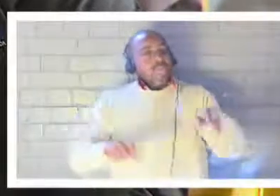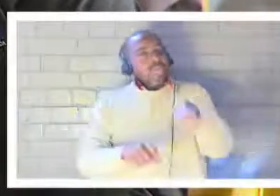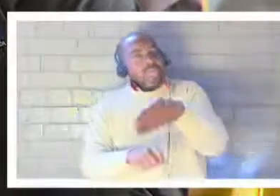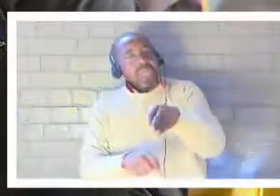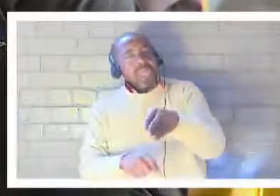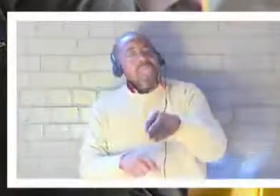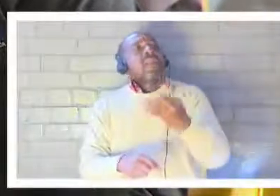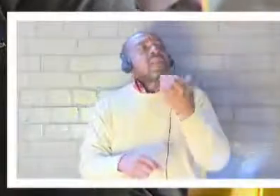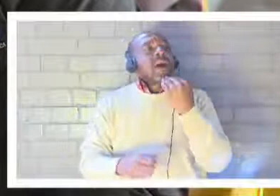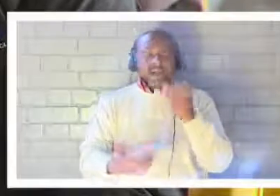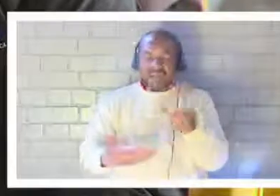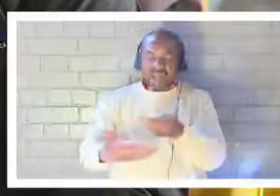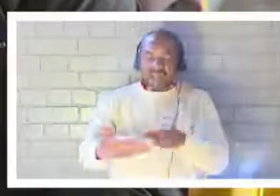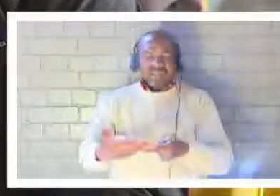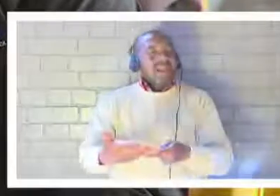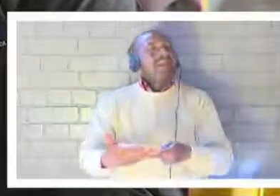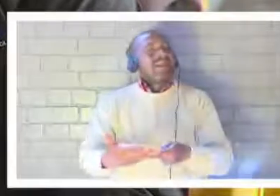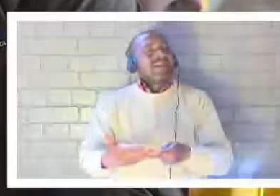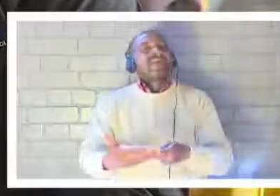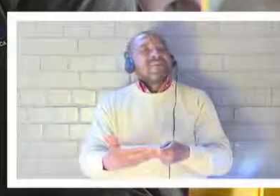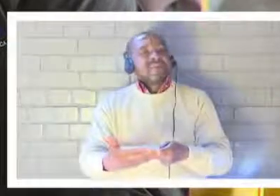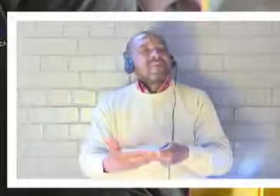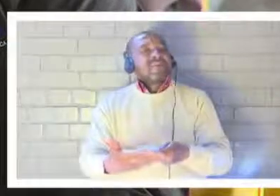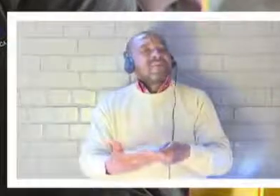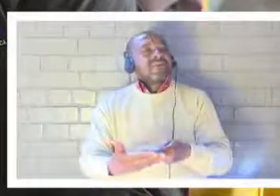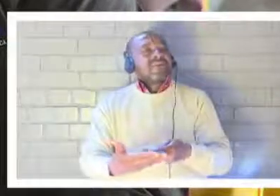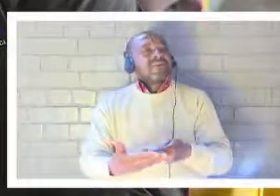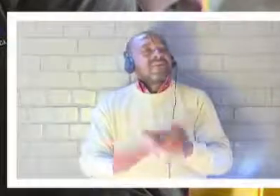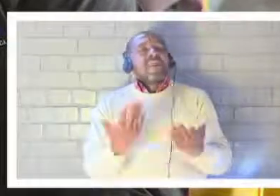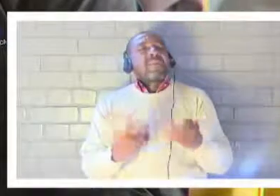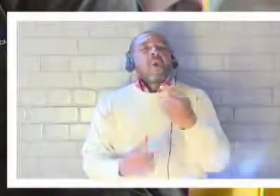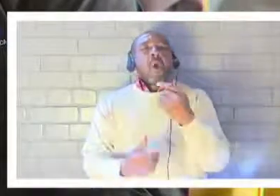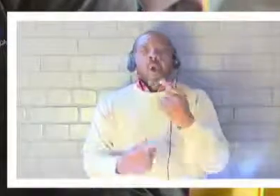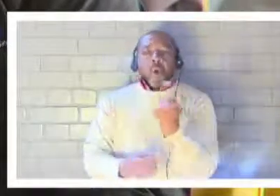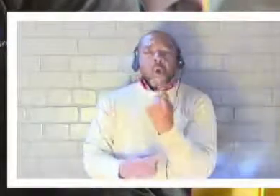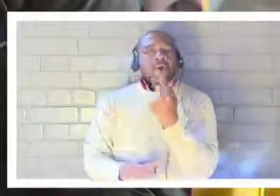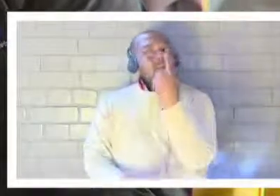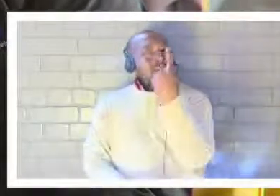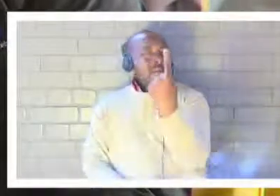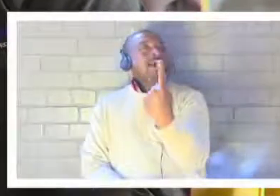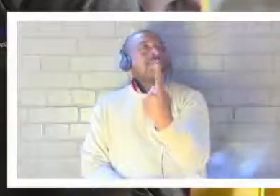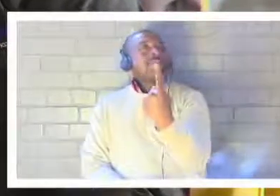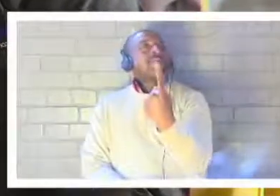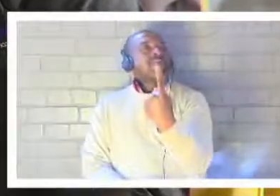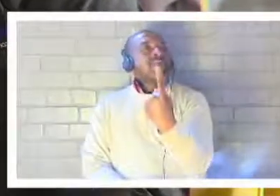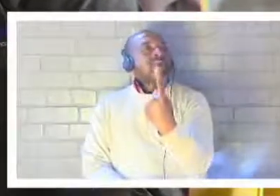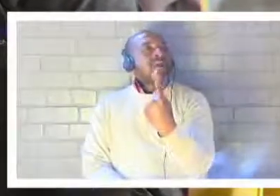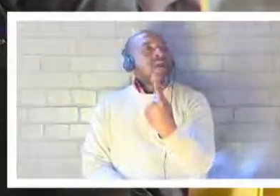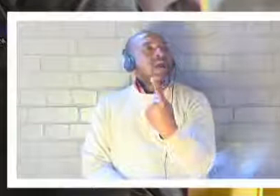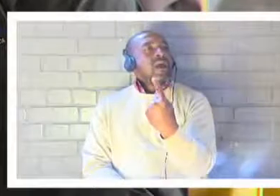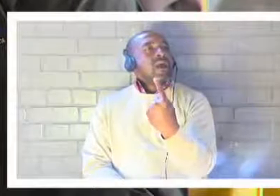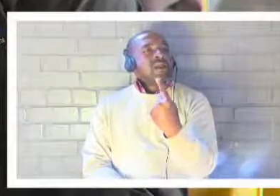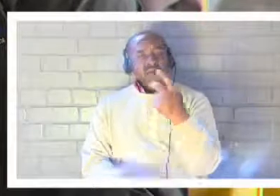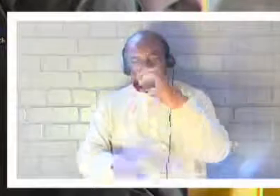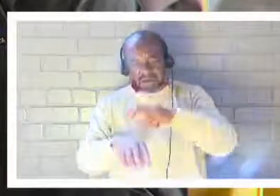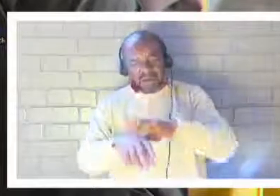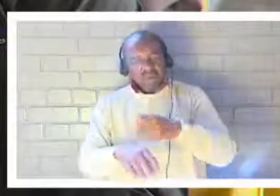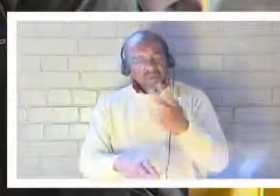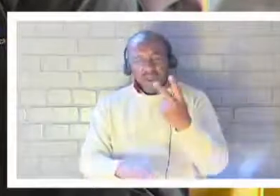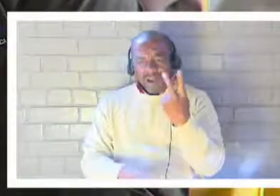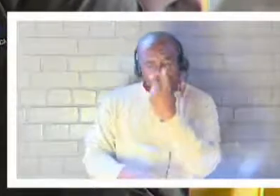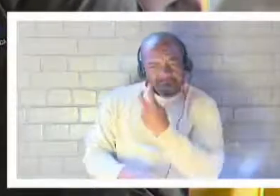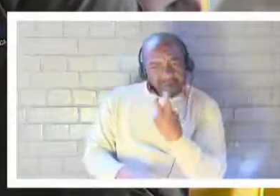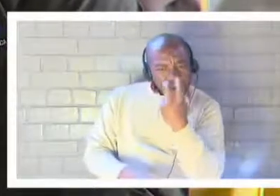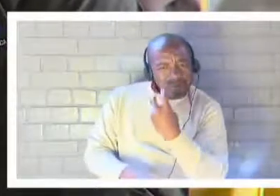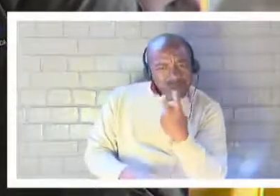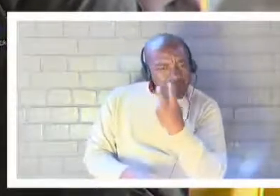there is only 1 chief artisan who's supposed to manage all of these disciplines. Remember,